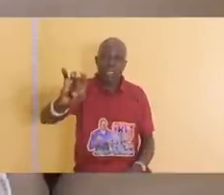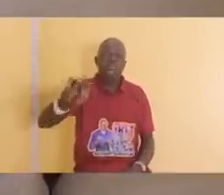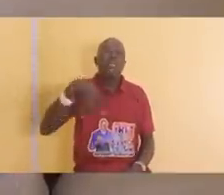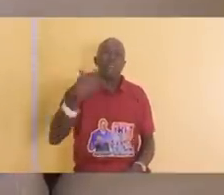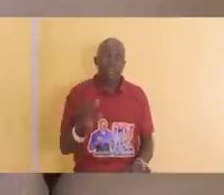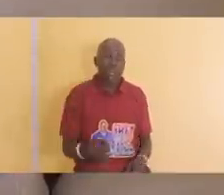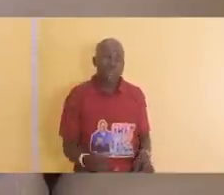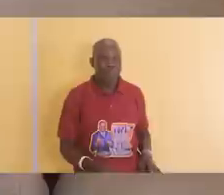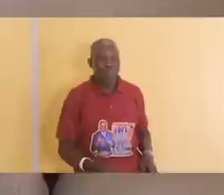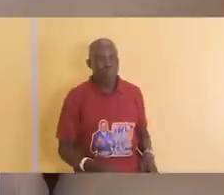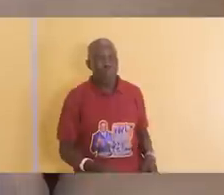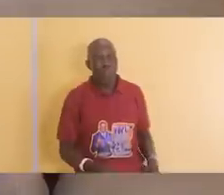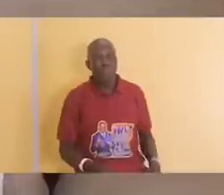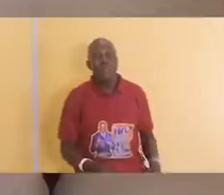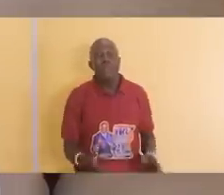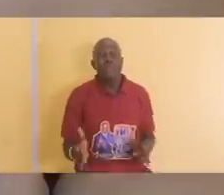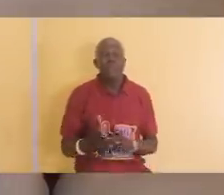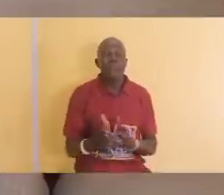Verse